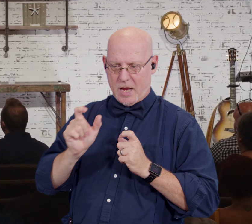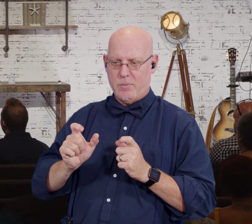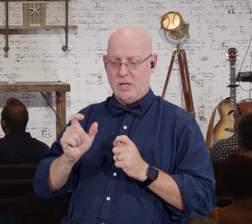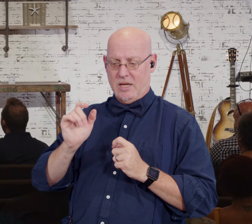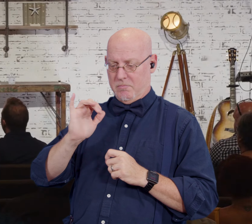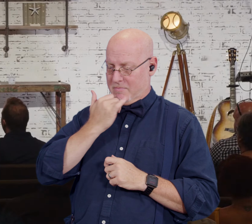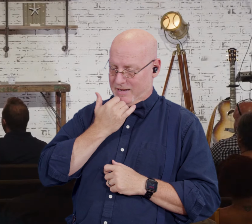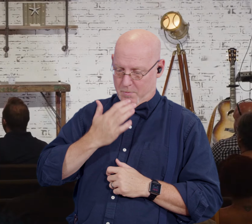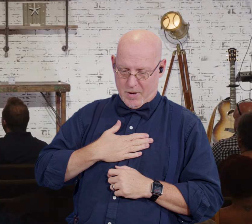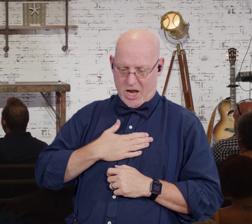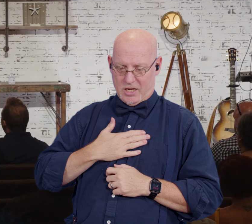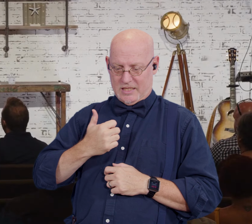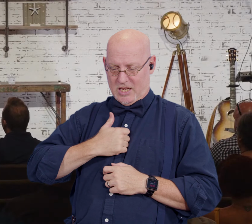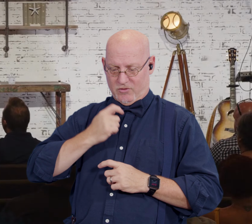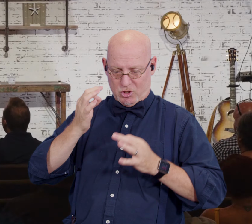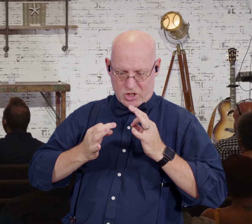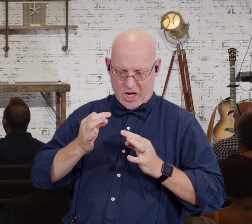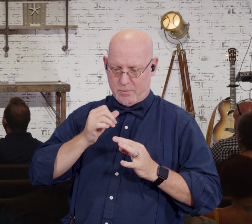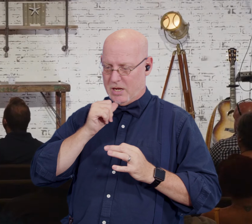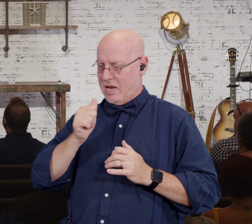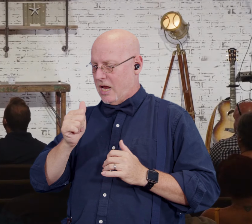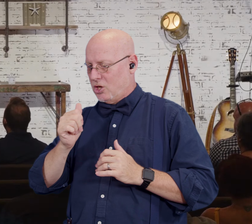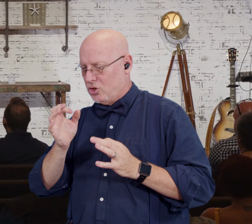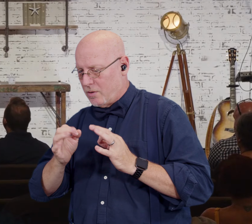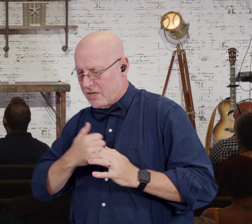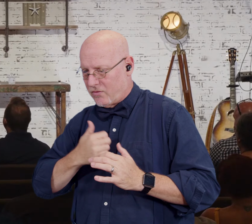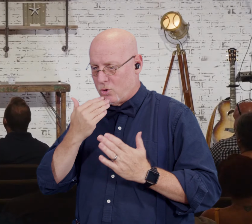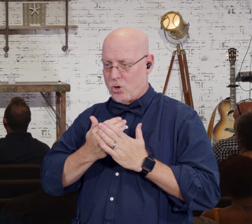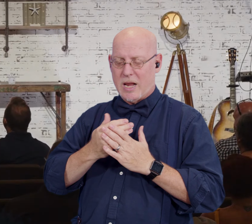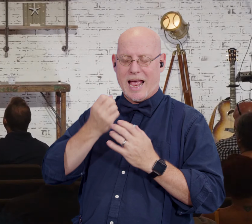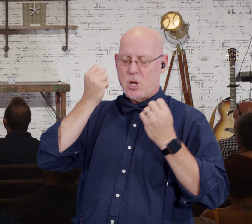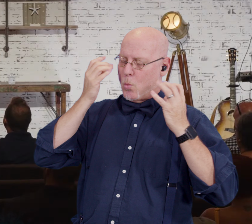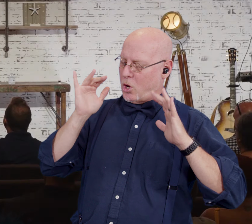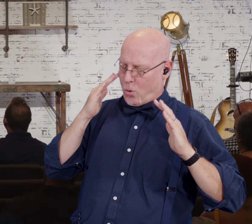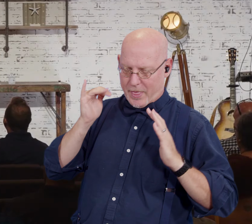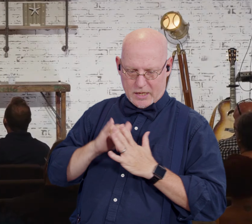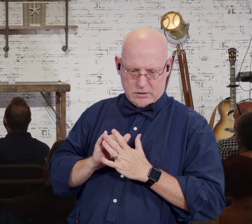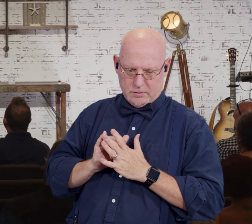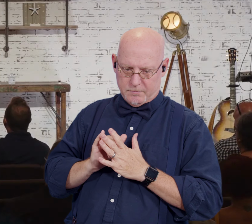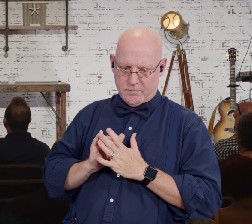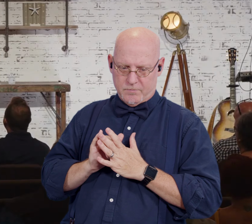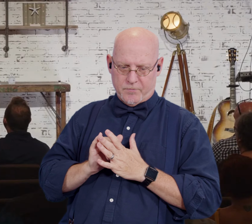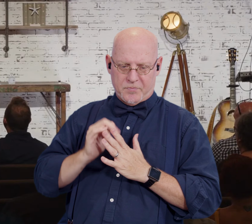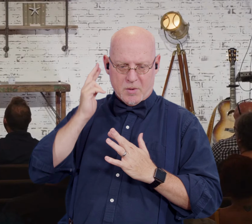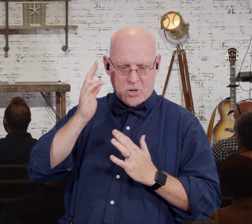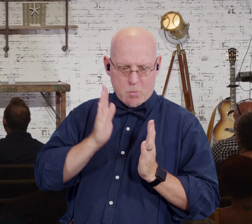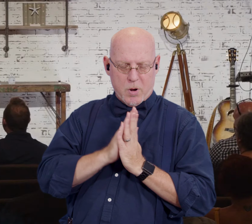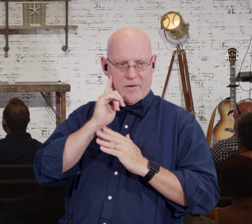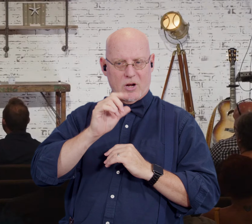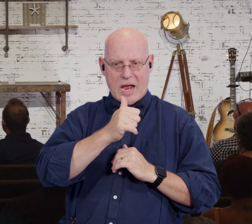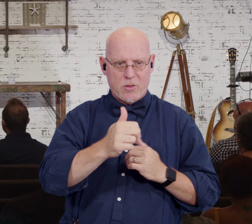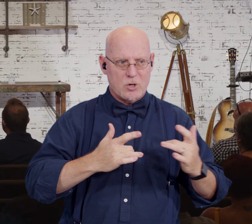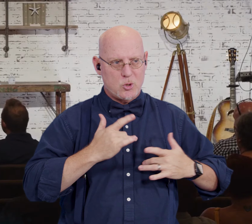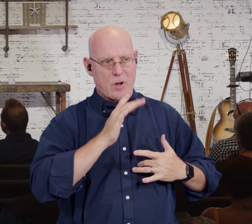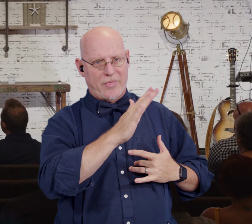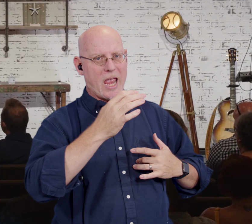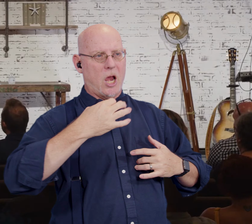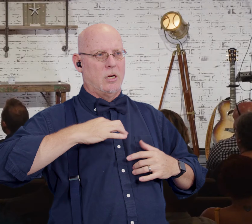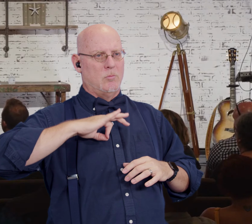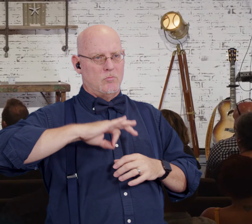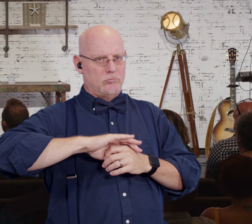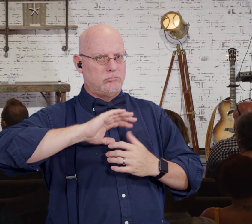my self-judgment and actually underestimate myself, I do not even want to know it. I purpose to pray for others and to rejoice